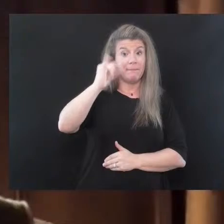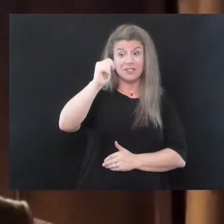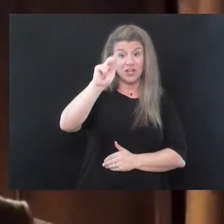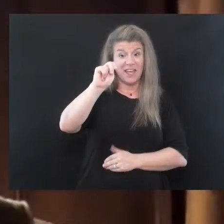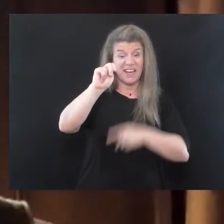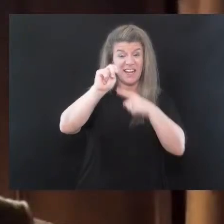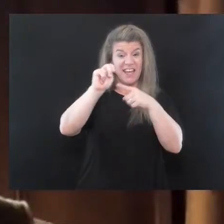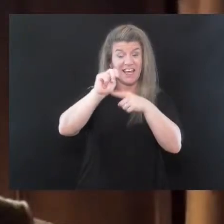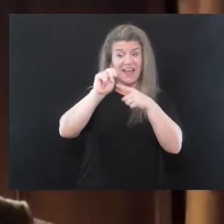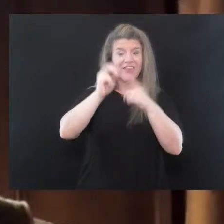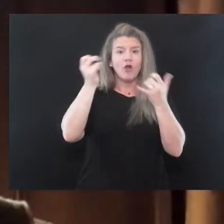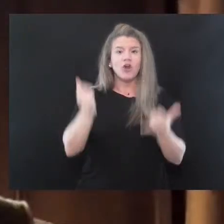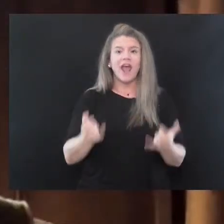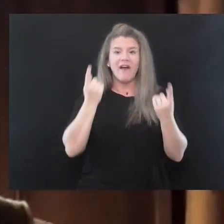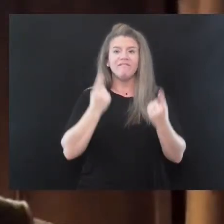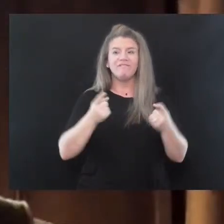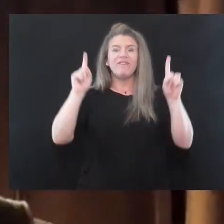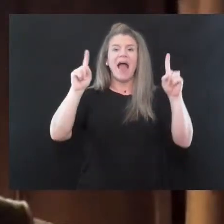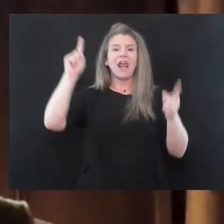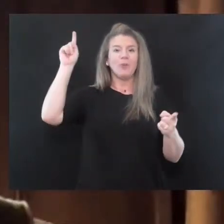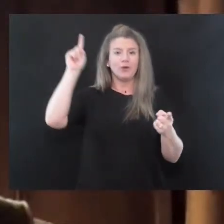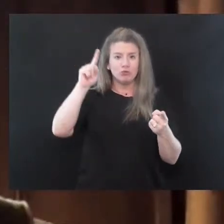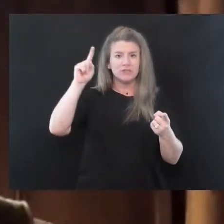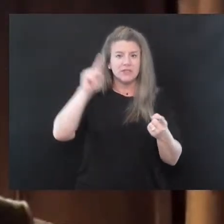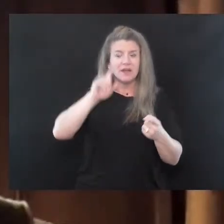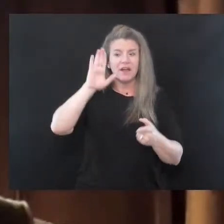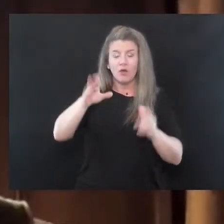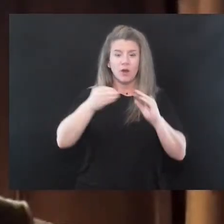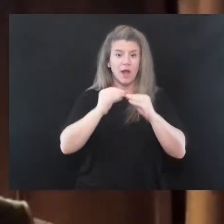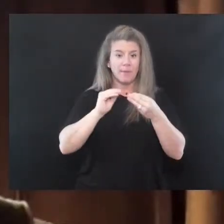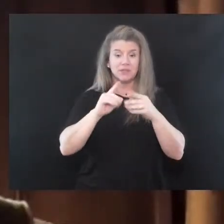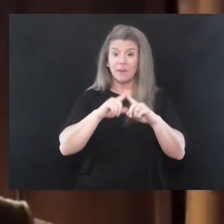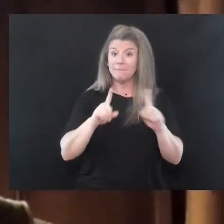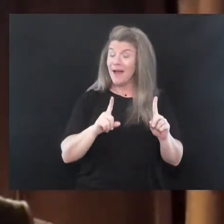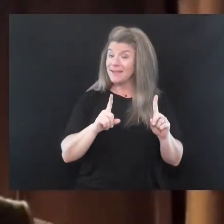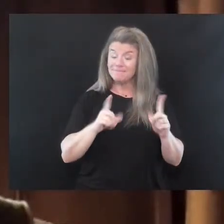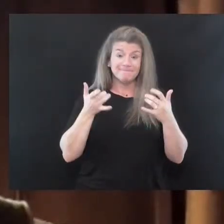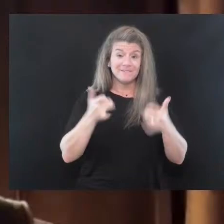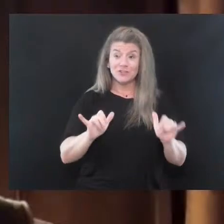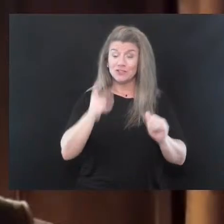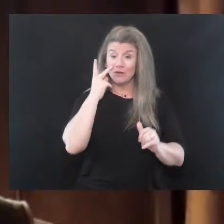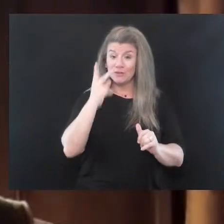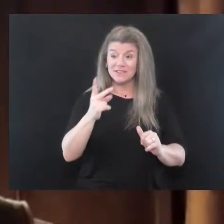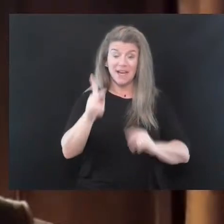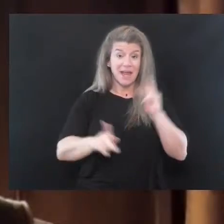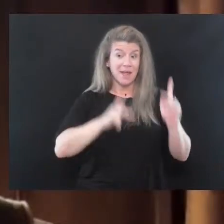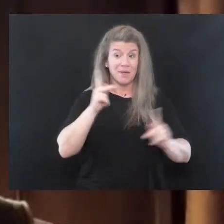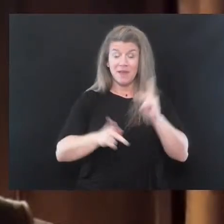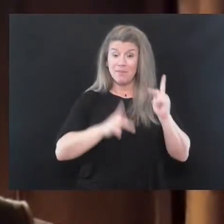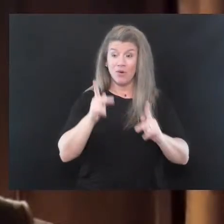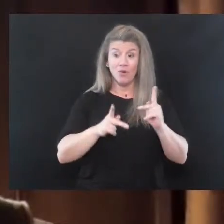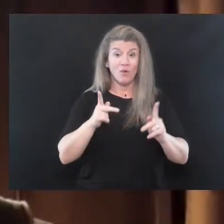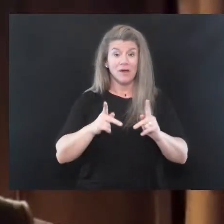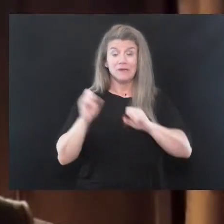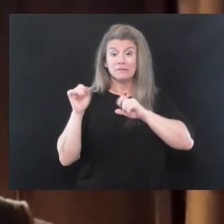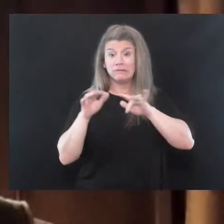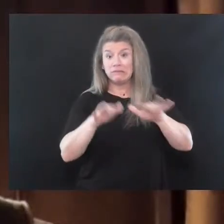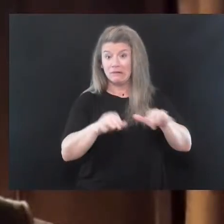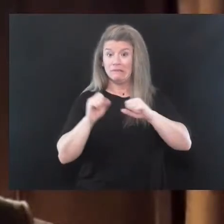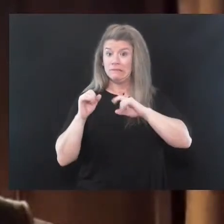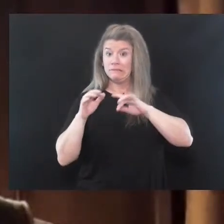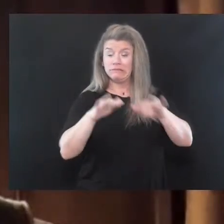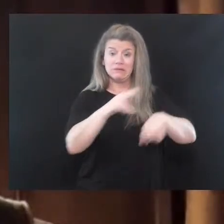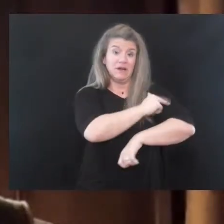slow reduction in number of cases, but they still are seeing people coming by the droves to the hospitals